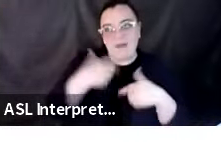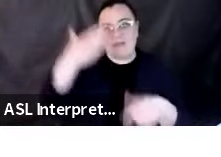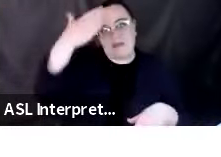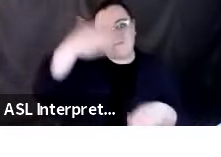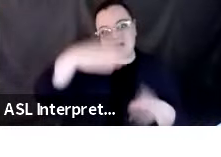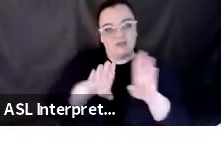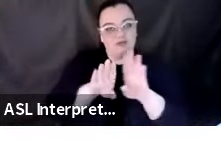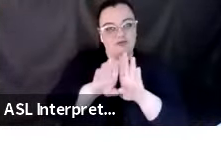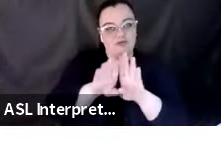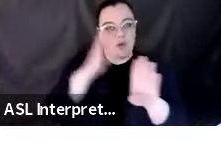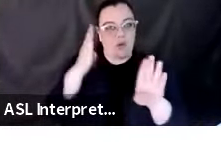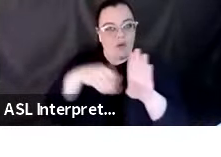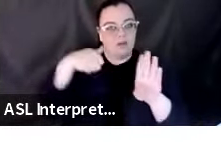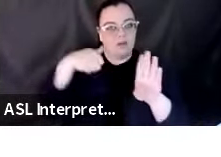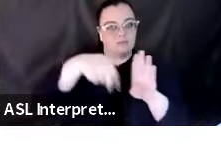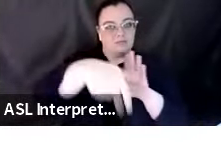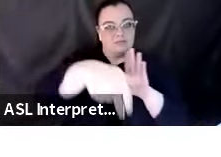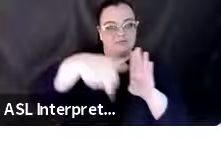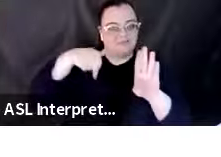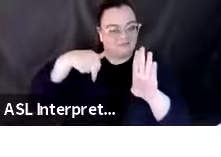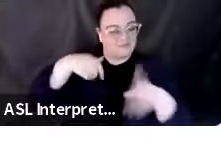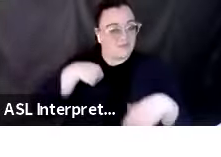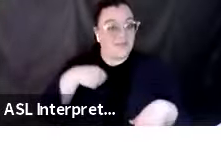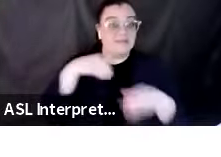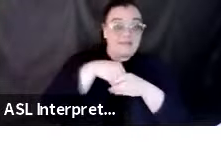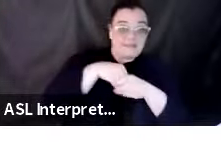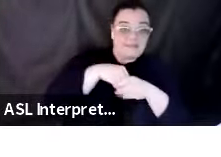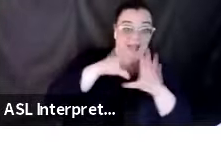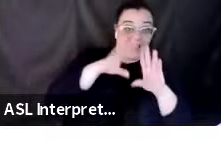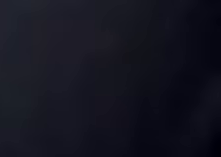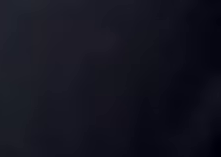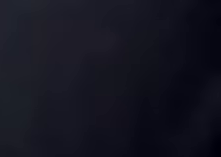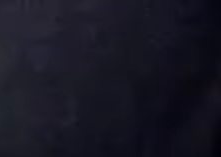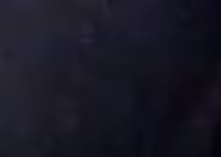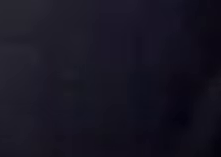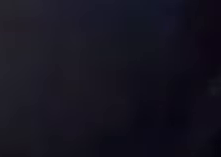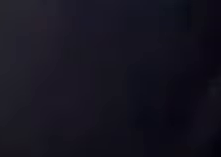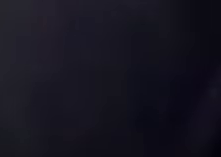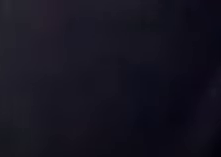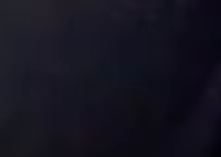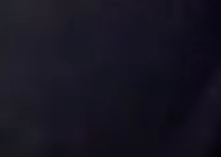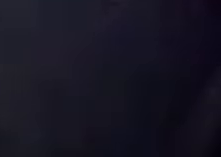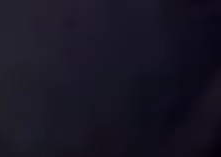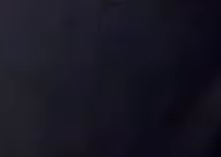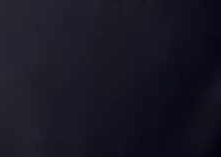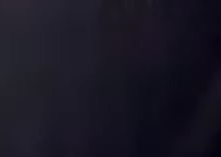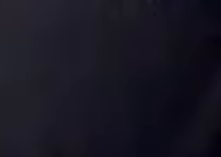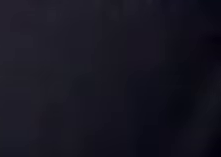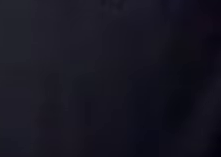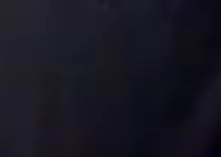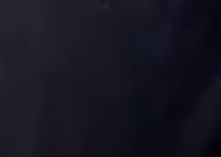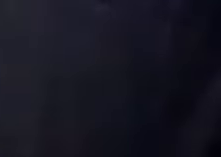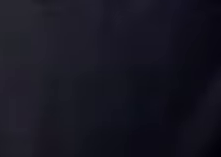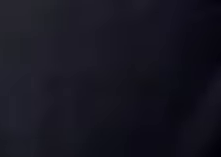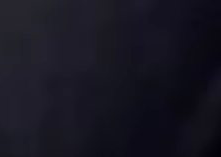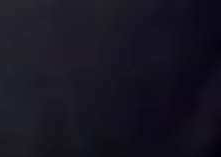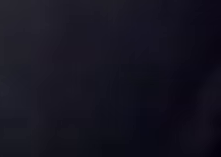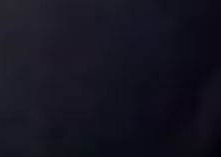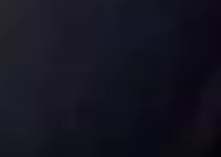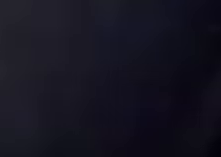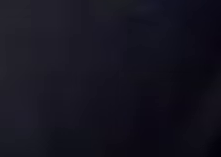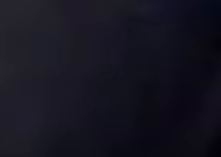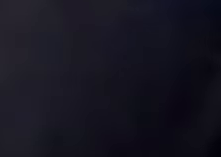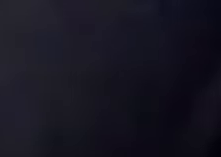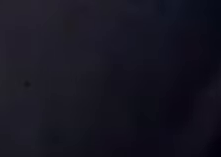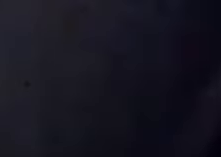not only on the inside of the house, but also right outside. We tend to put cool things, you know, right out in